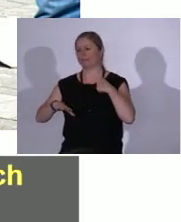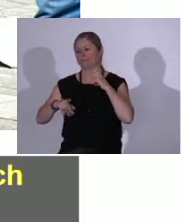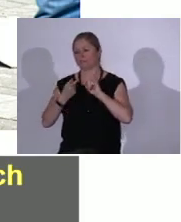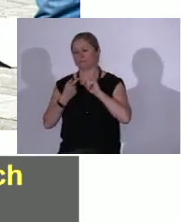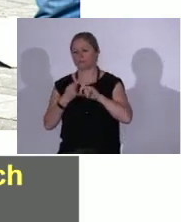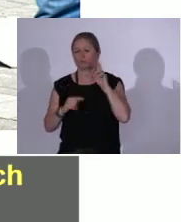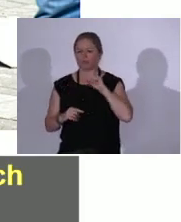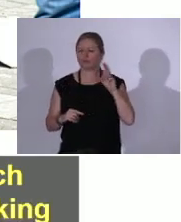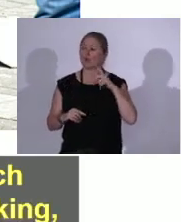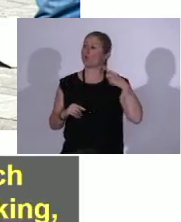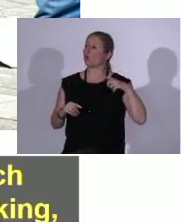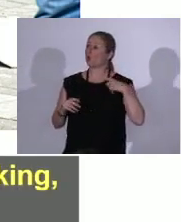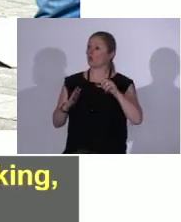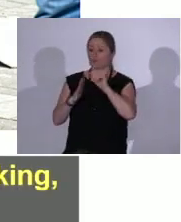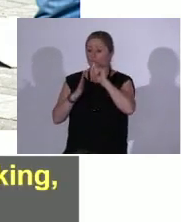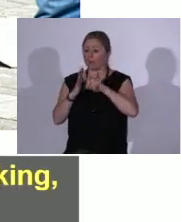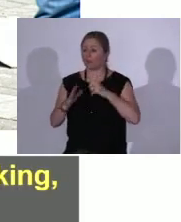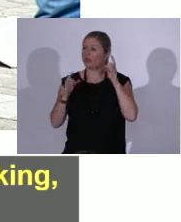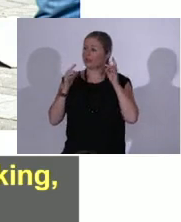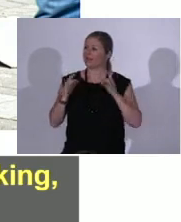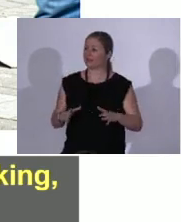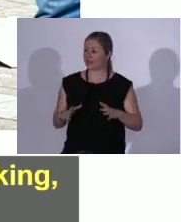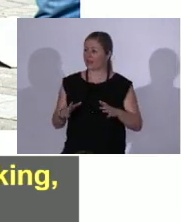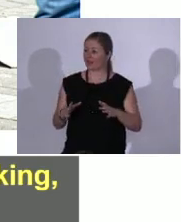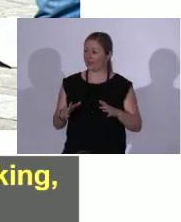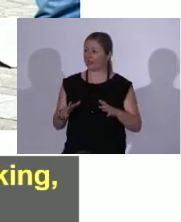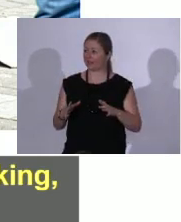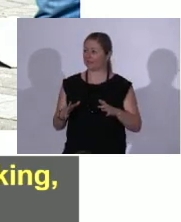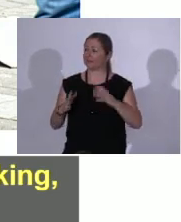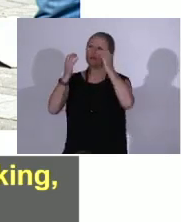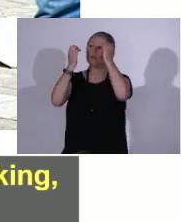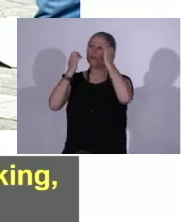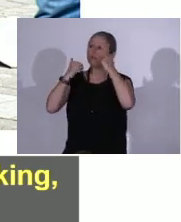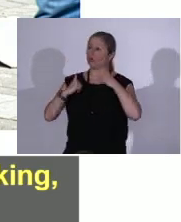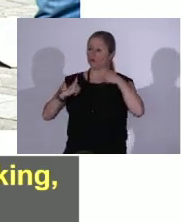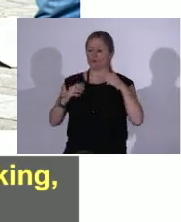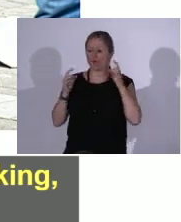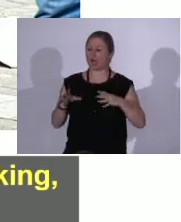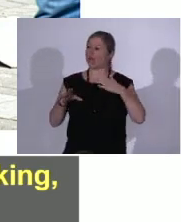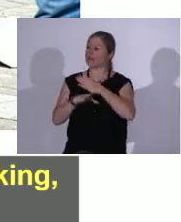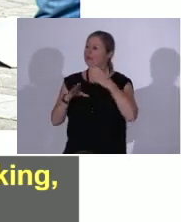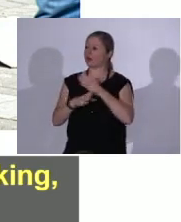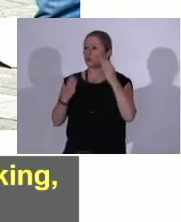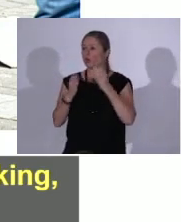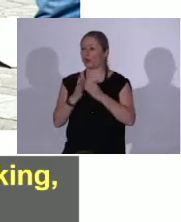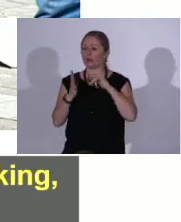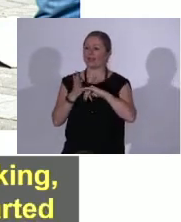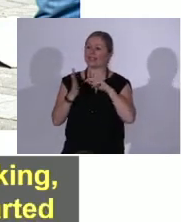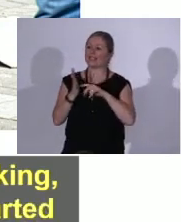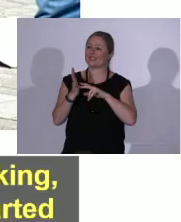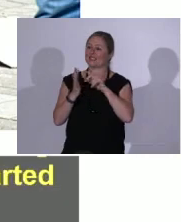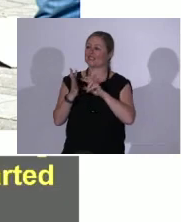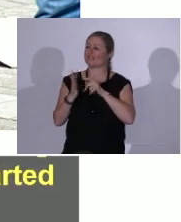the reason this project came together is from anecdotal evidence. I started working with St. Vincent de Paul in